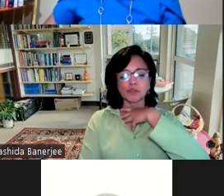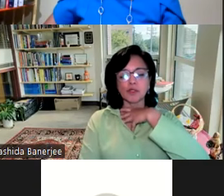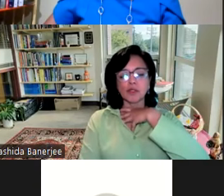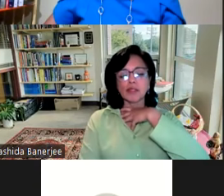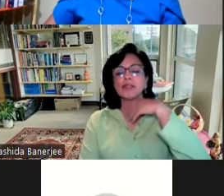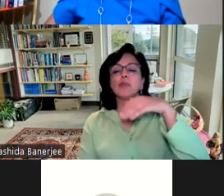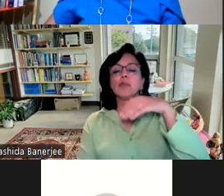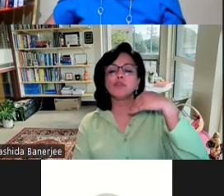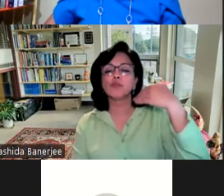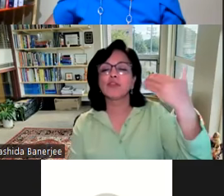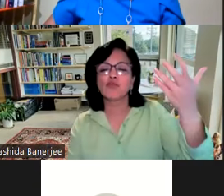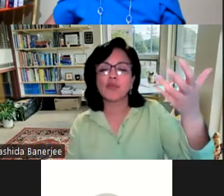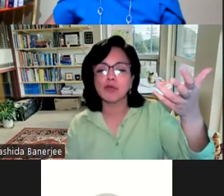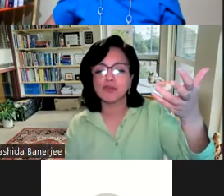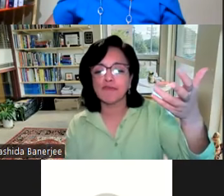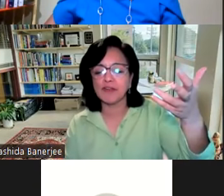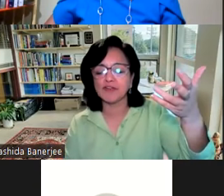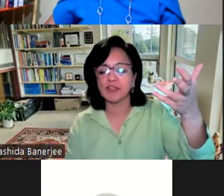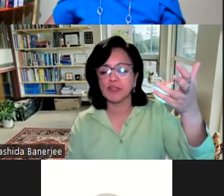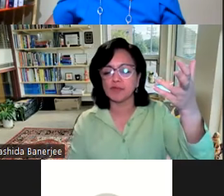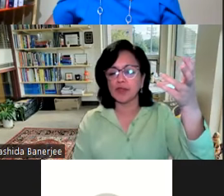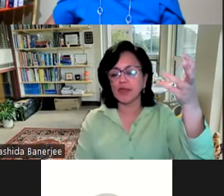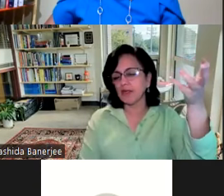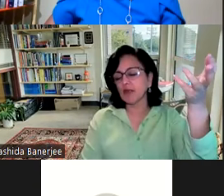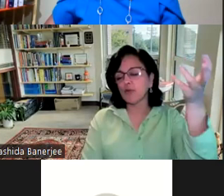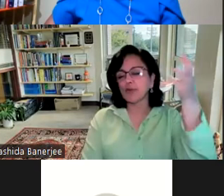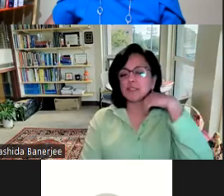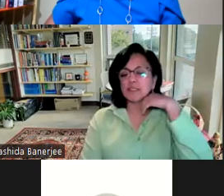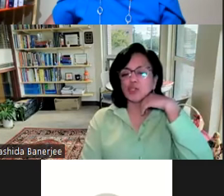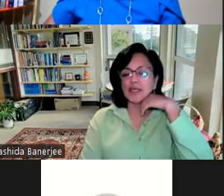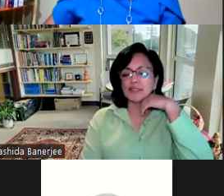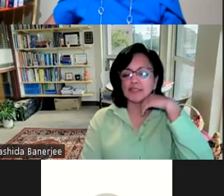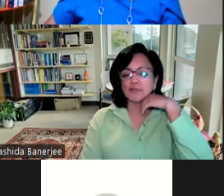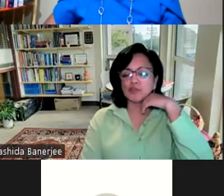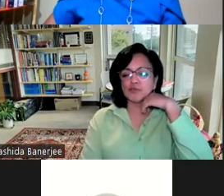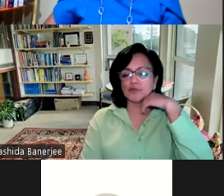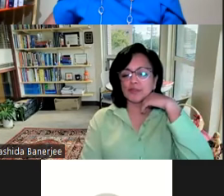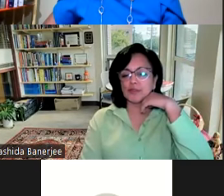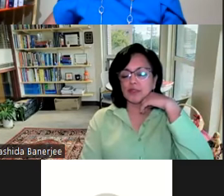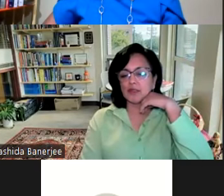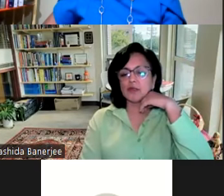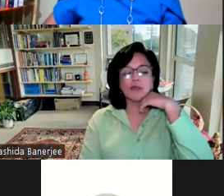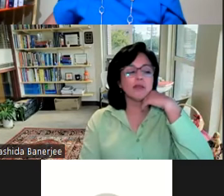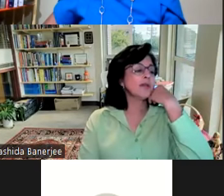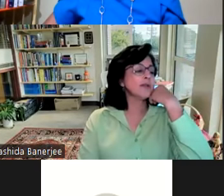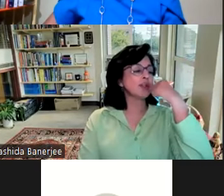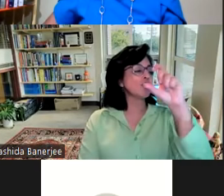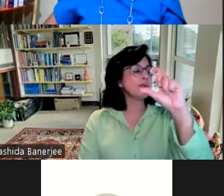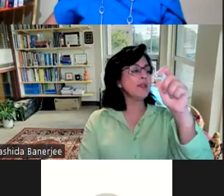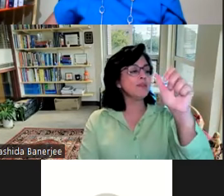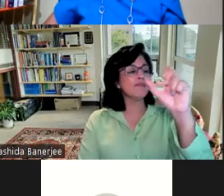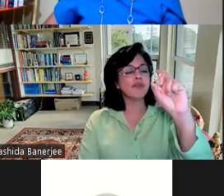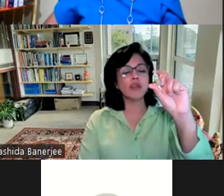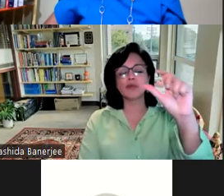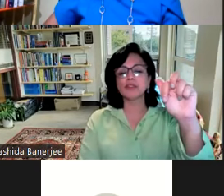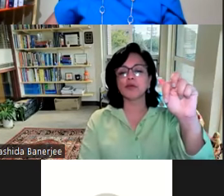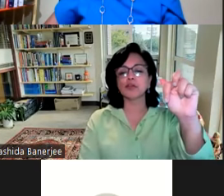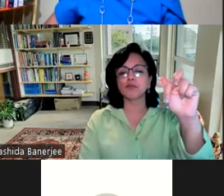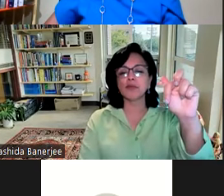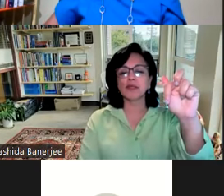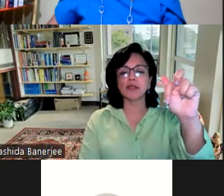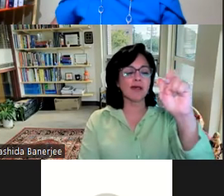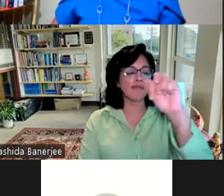goals, that they will do it 3 out of 5 times when the teacher asks them to do something. So it could be either frequency